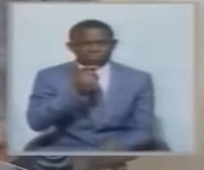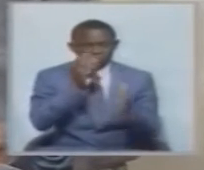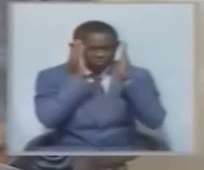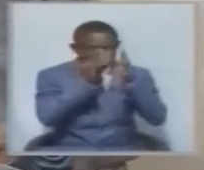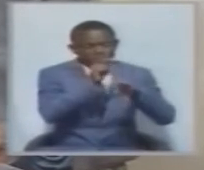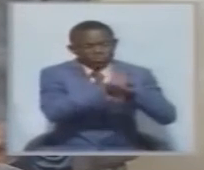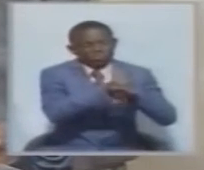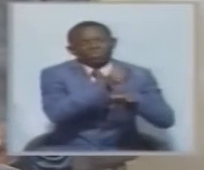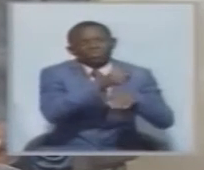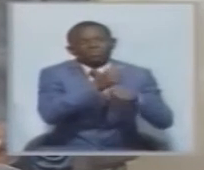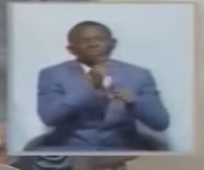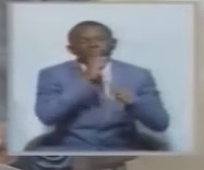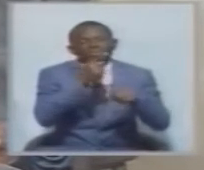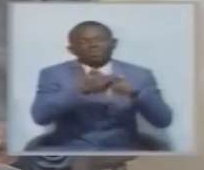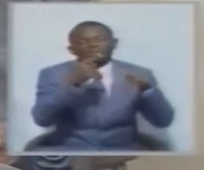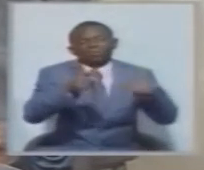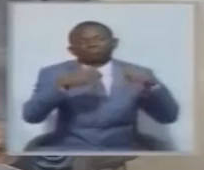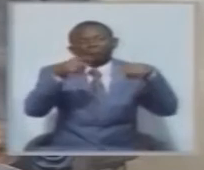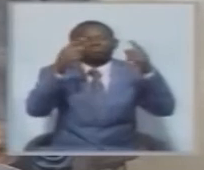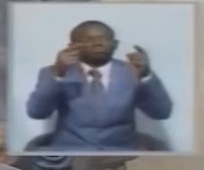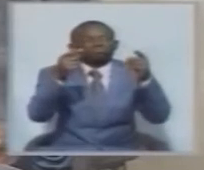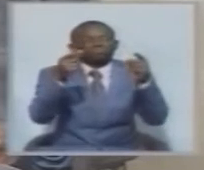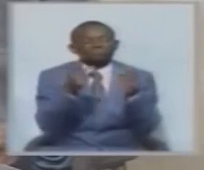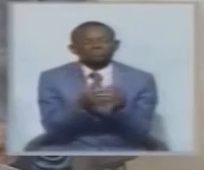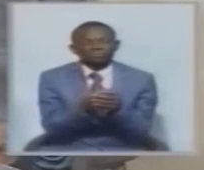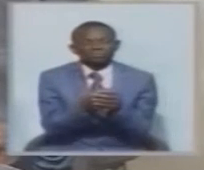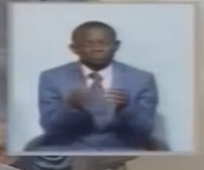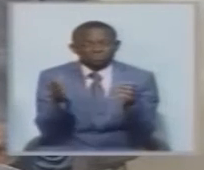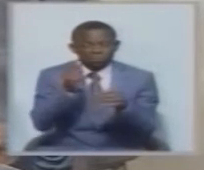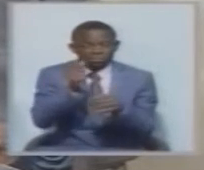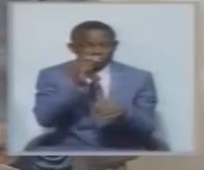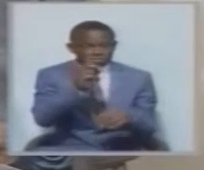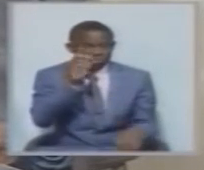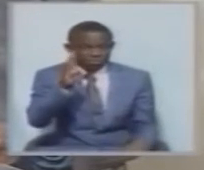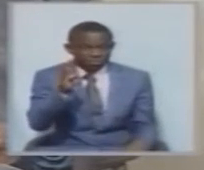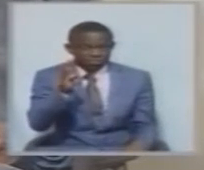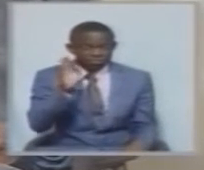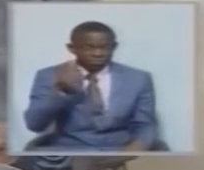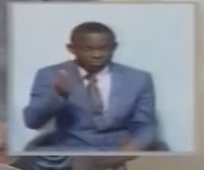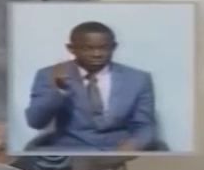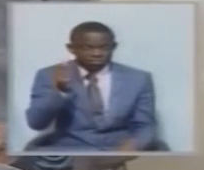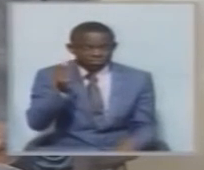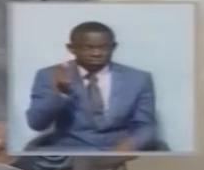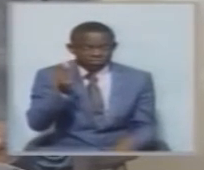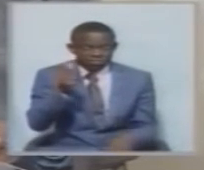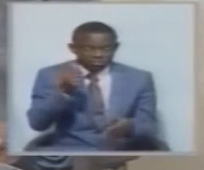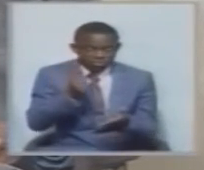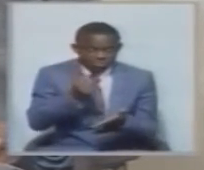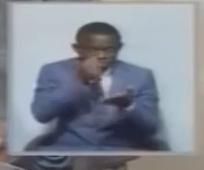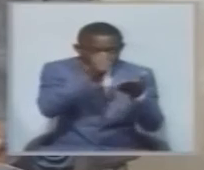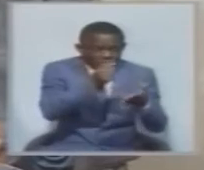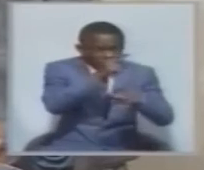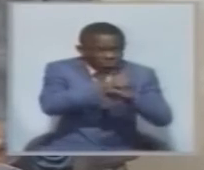success. So I don't think that AdB has misplaced their priority by funding that